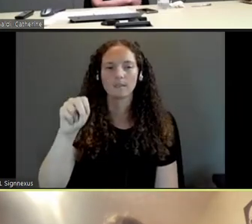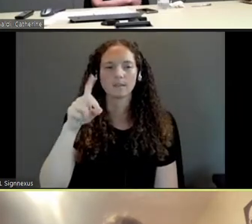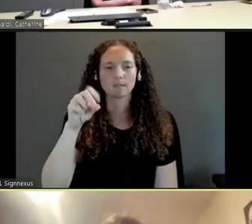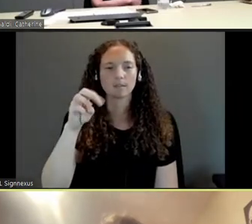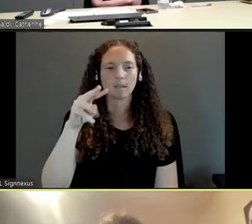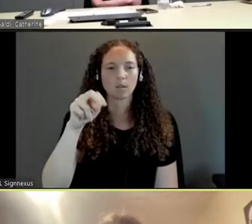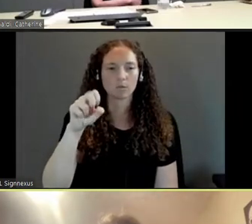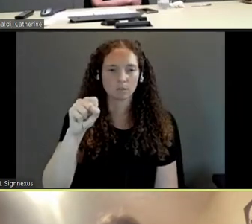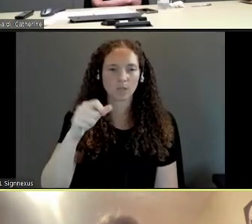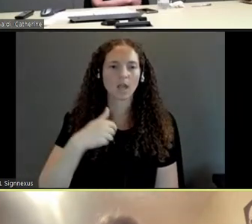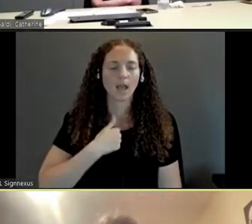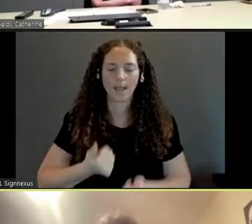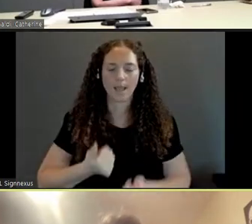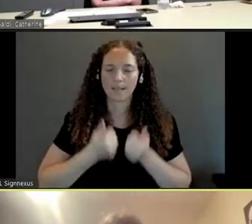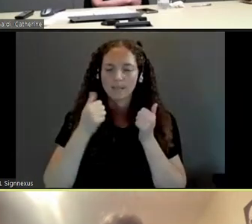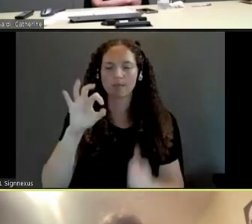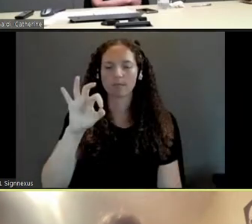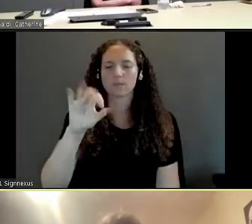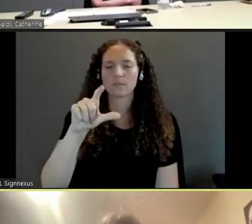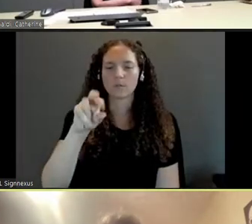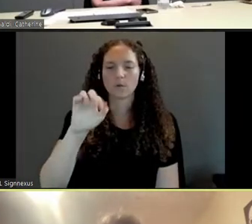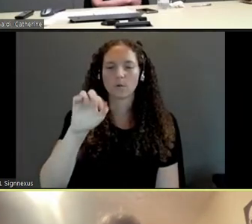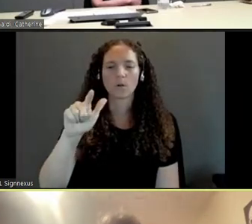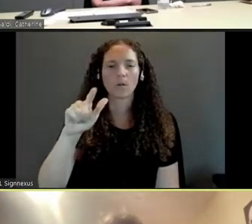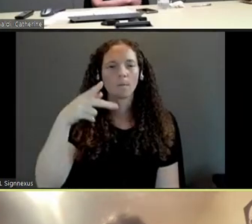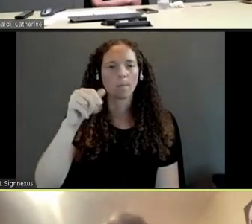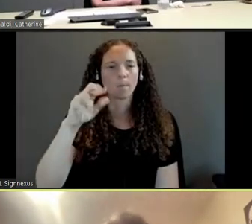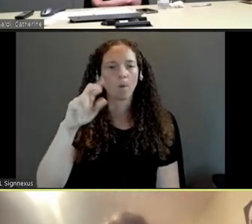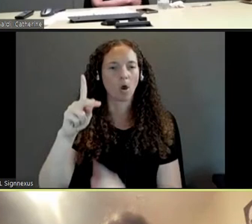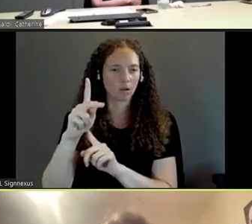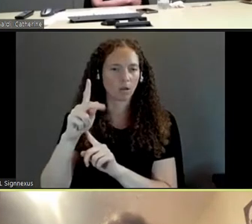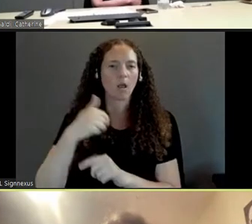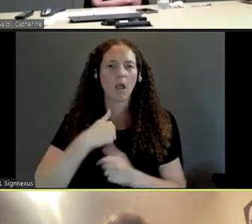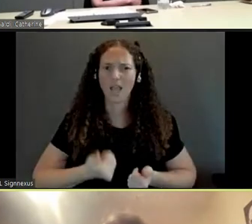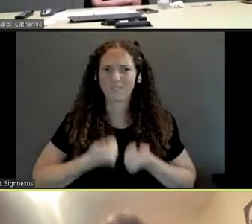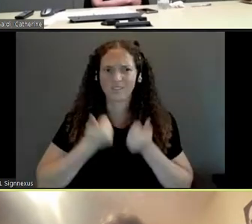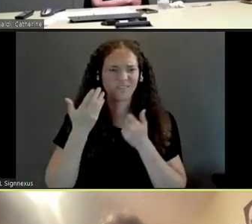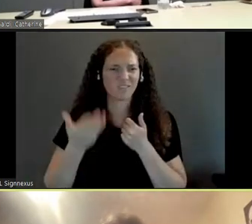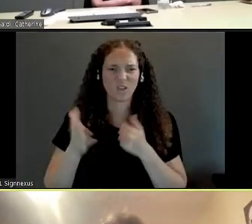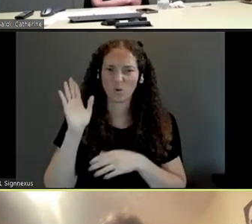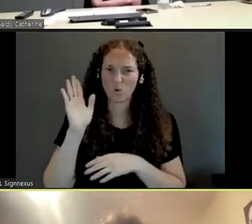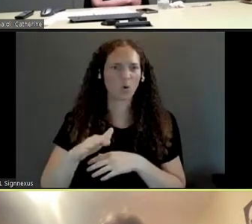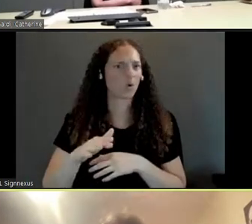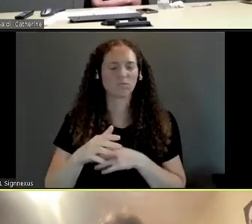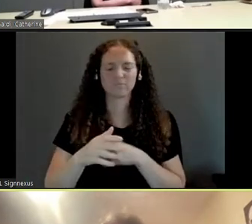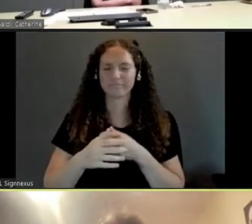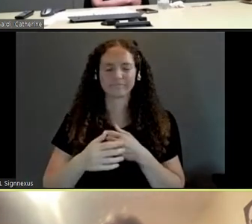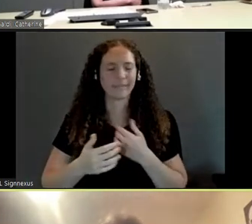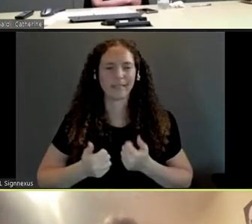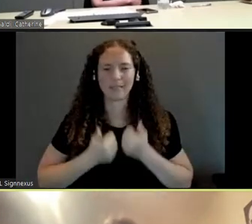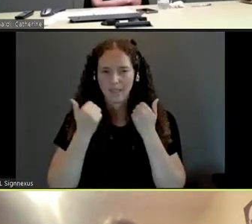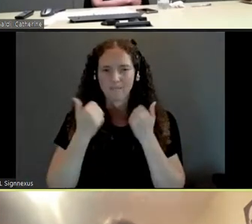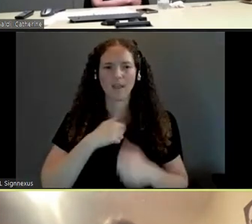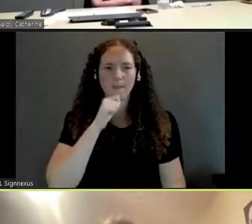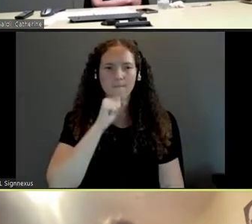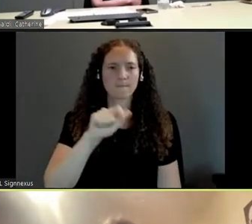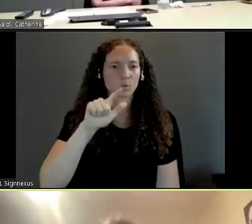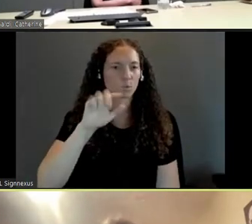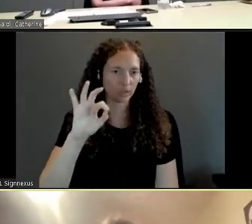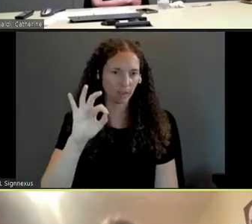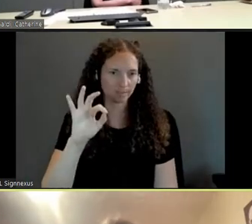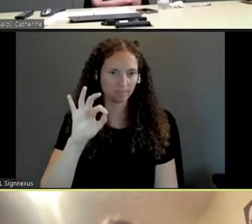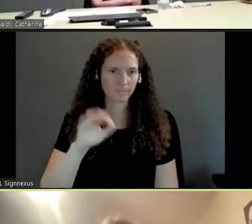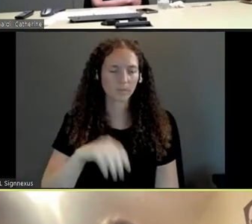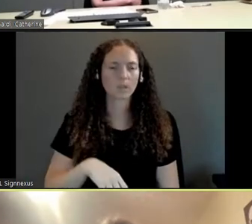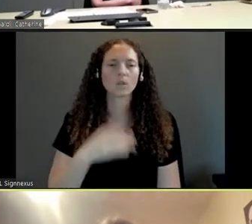Floral Park. I have lived in Floral Park for my entire life. I am 29 years old. As you